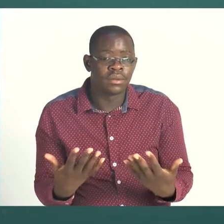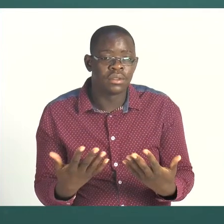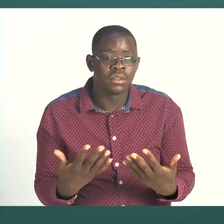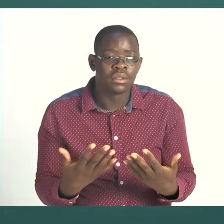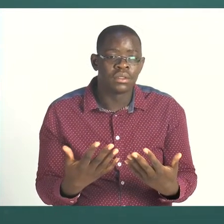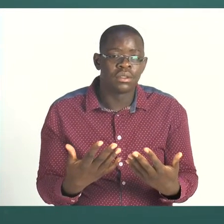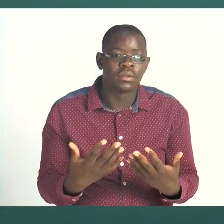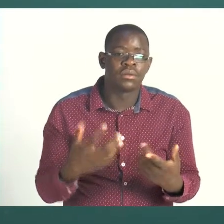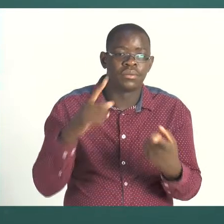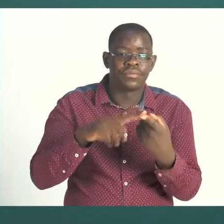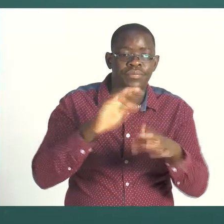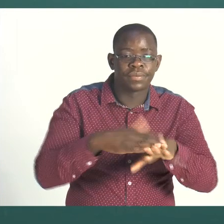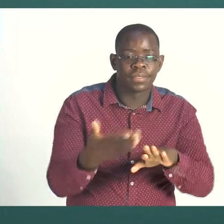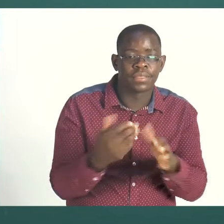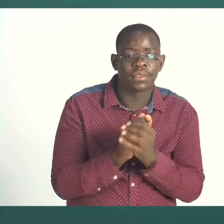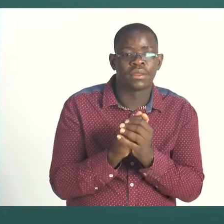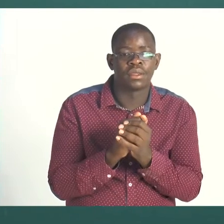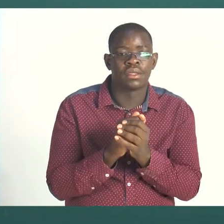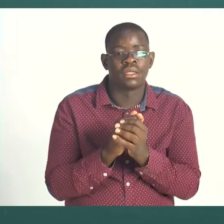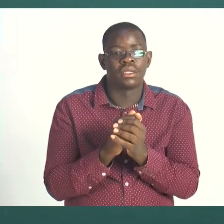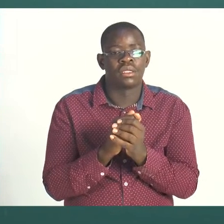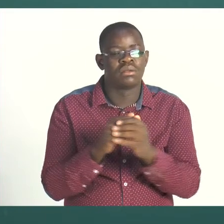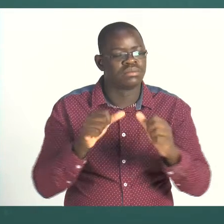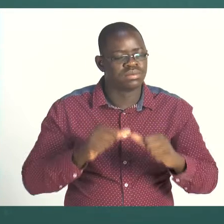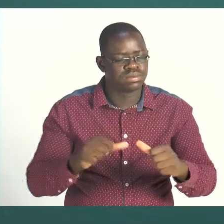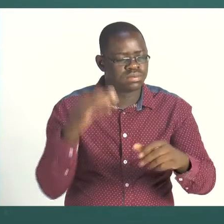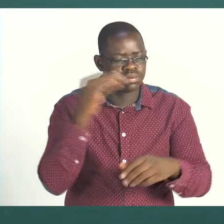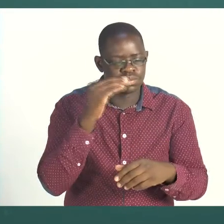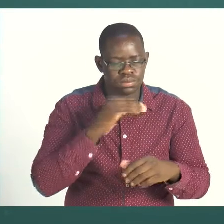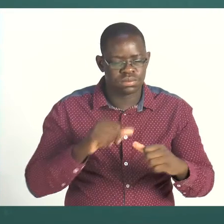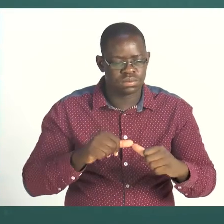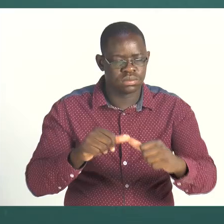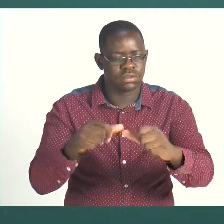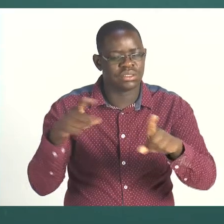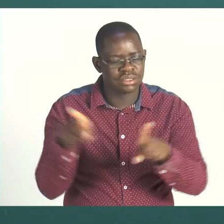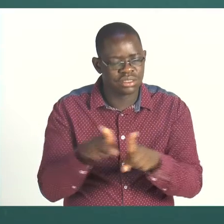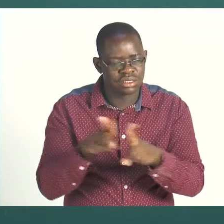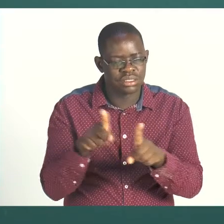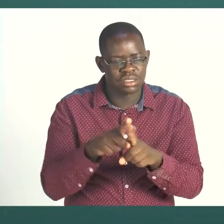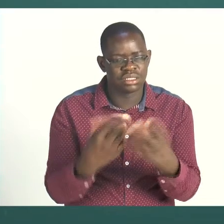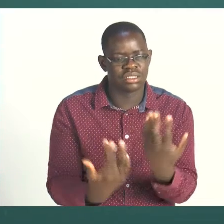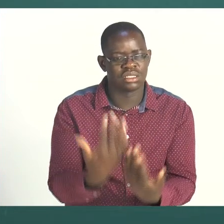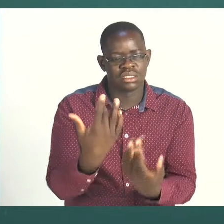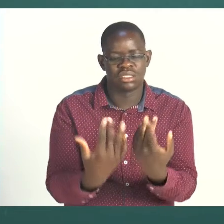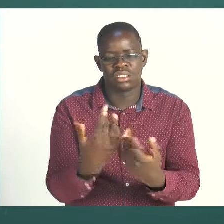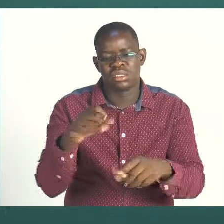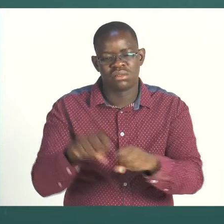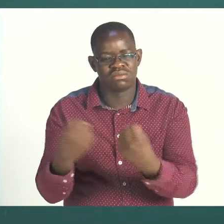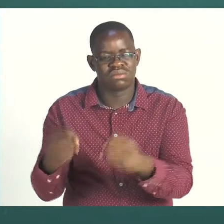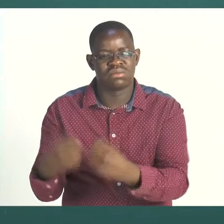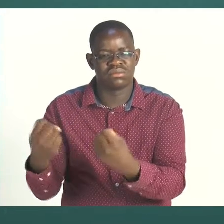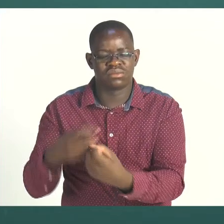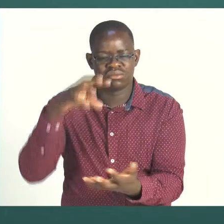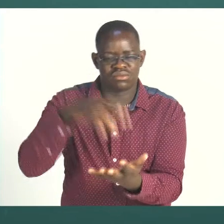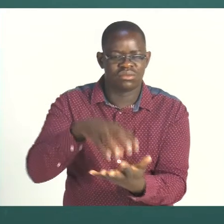the environment, for example, your animals graze continuously on the same pasture. They damage the veld by trampling on